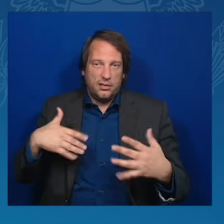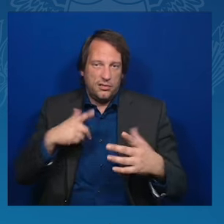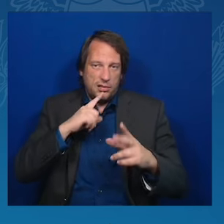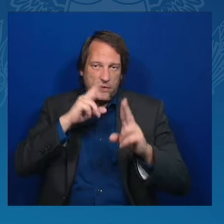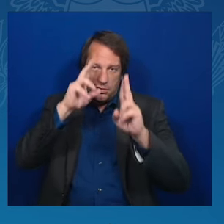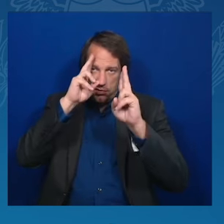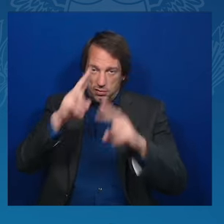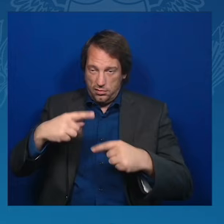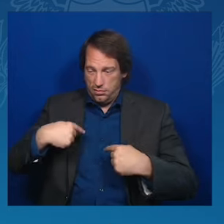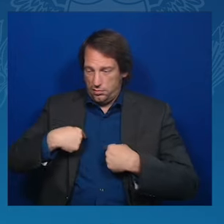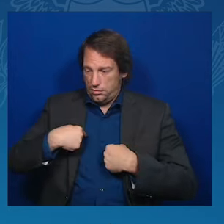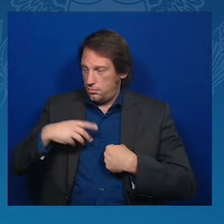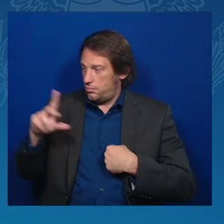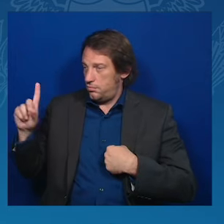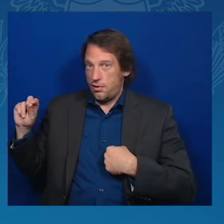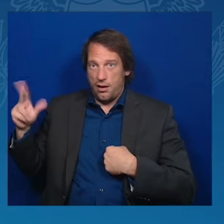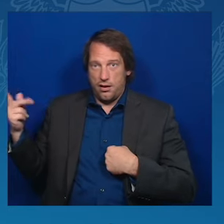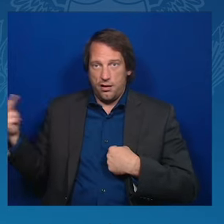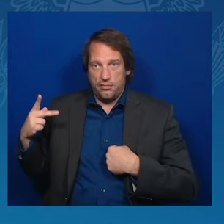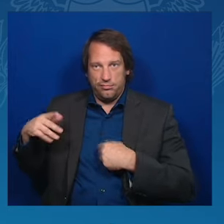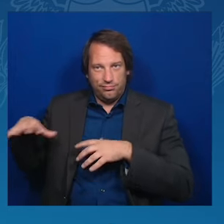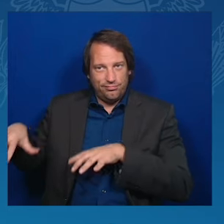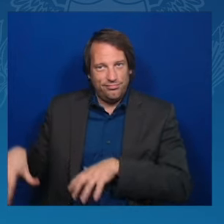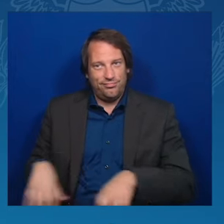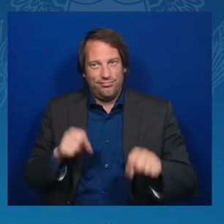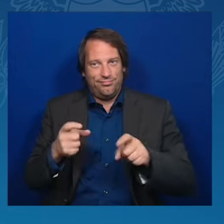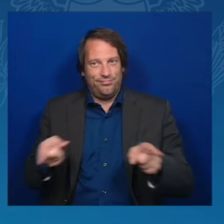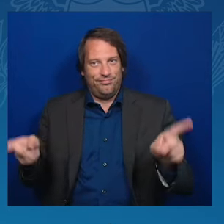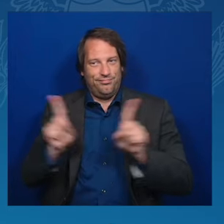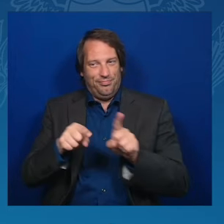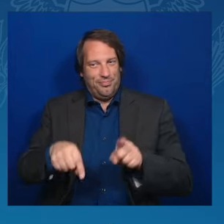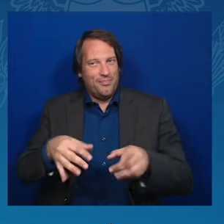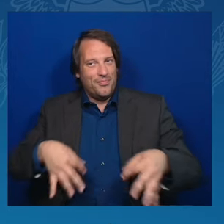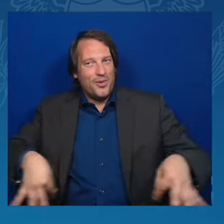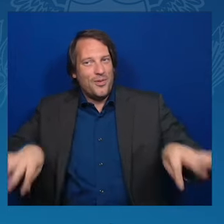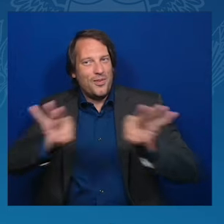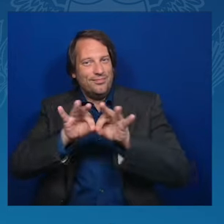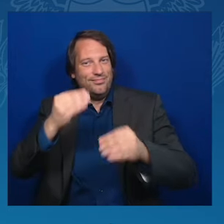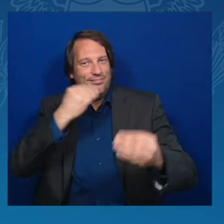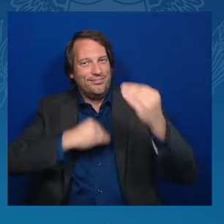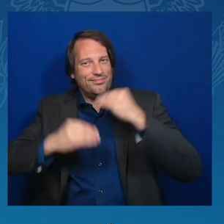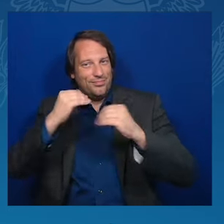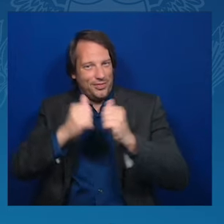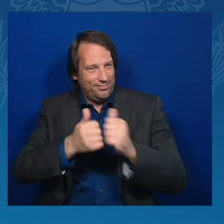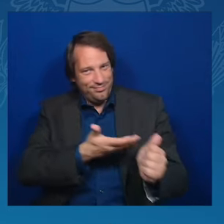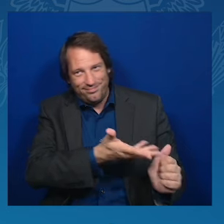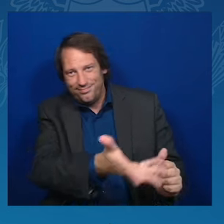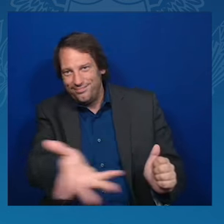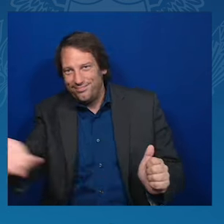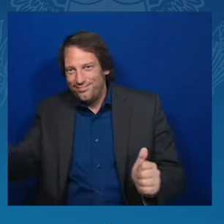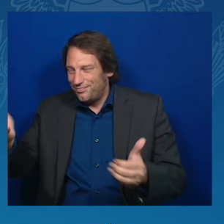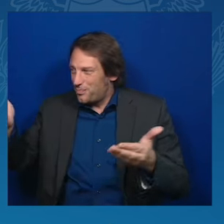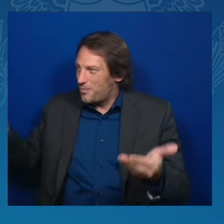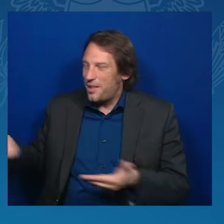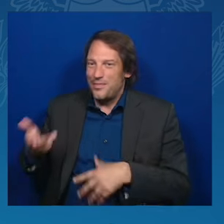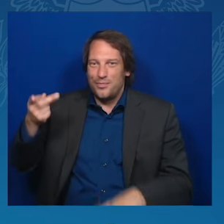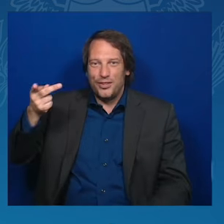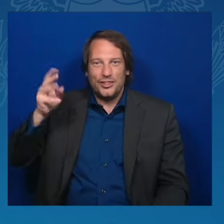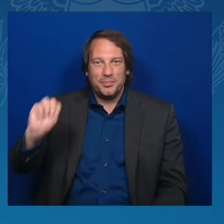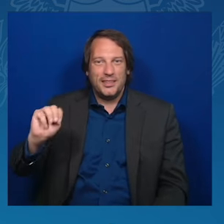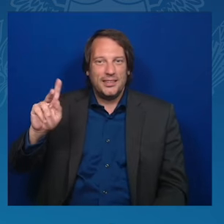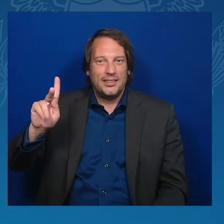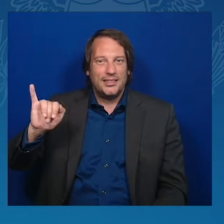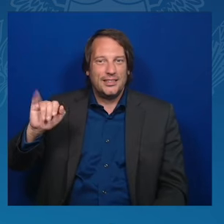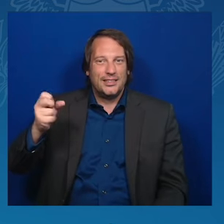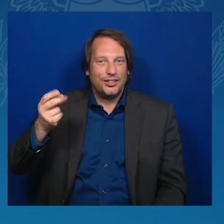important luncheon with you and to welcome Prime Minister Kishida and Mrs. Kishida, and welcome again to all of our